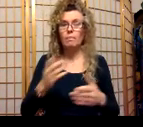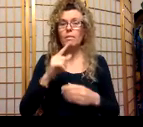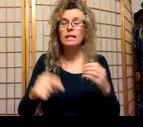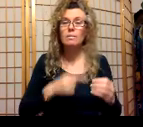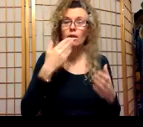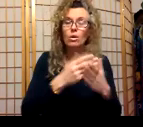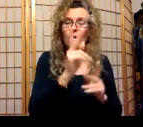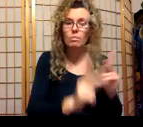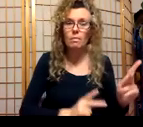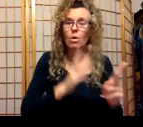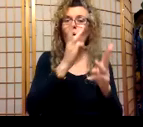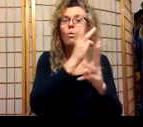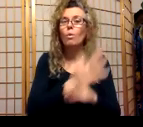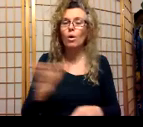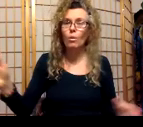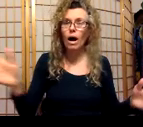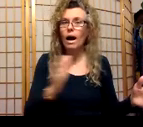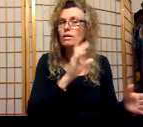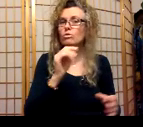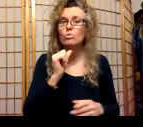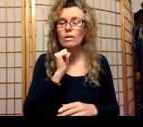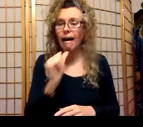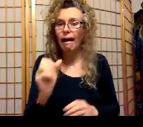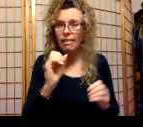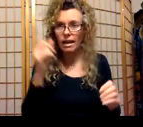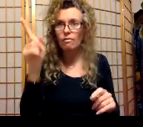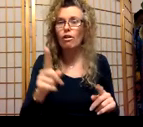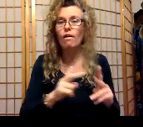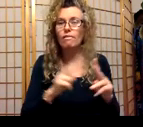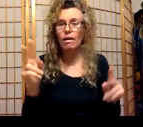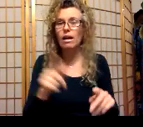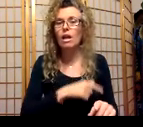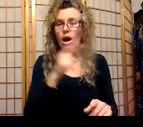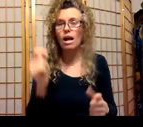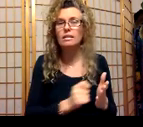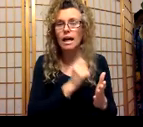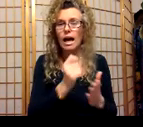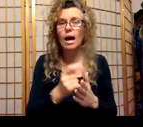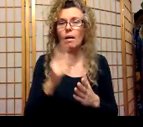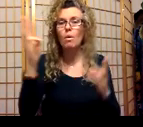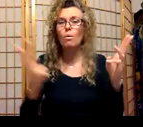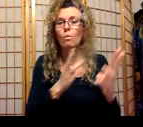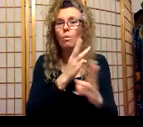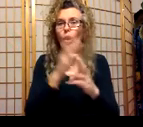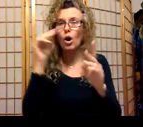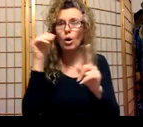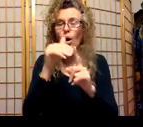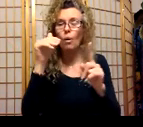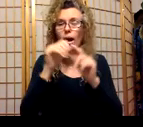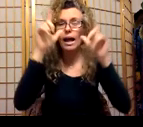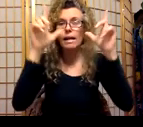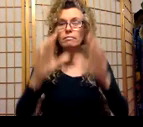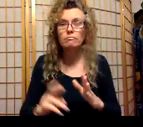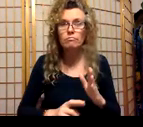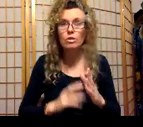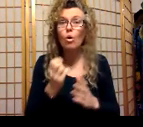good people, worldwide, who do nothing for a very long time. World, wake up. Your research,